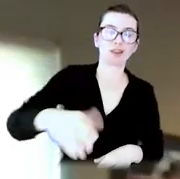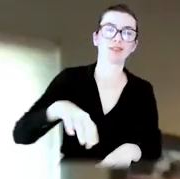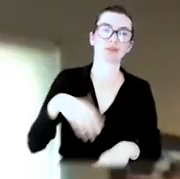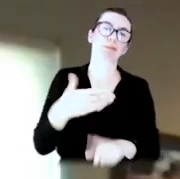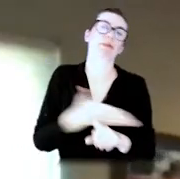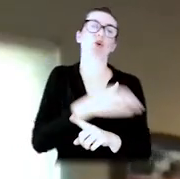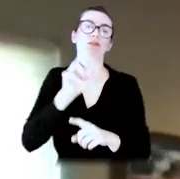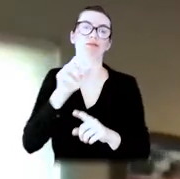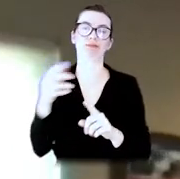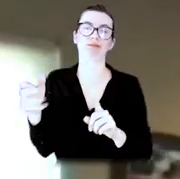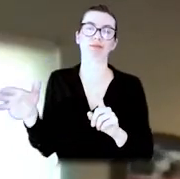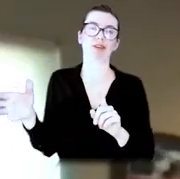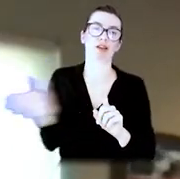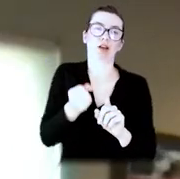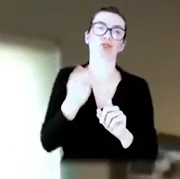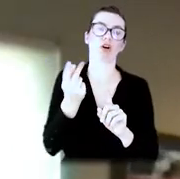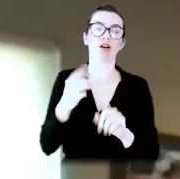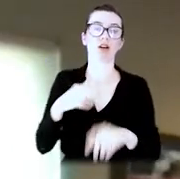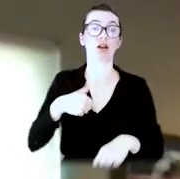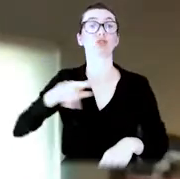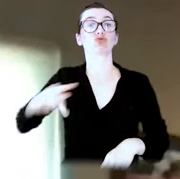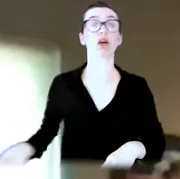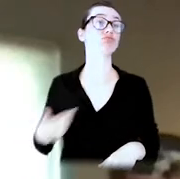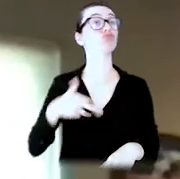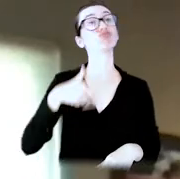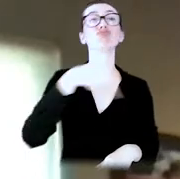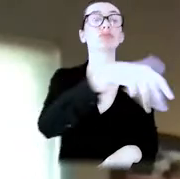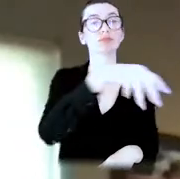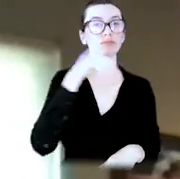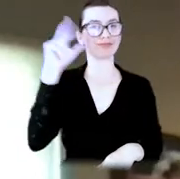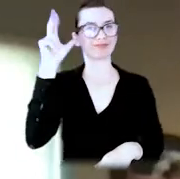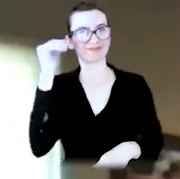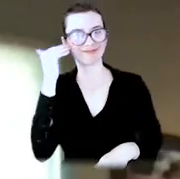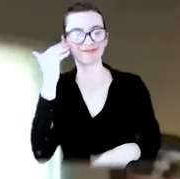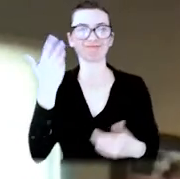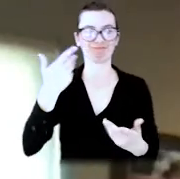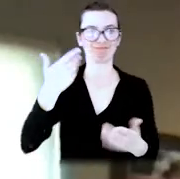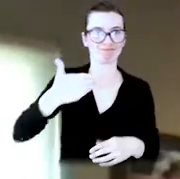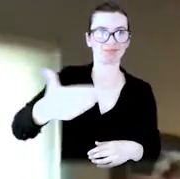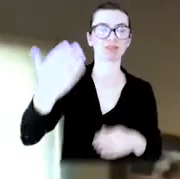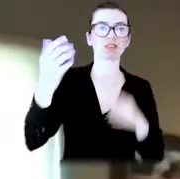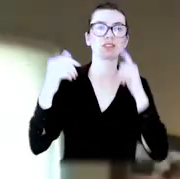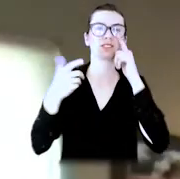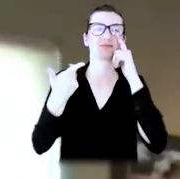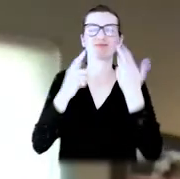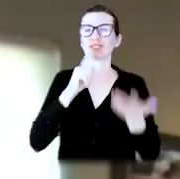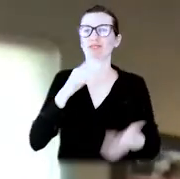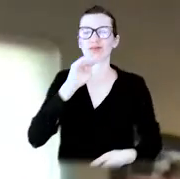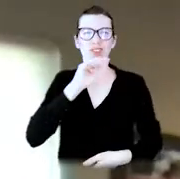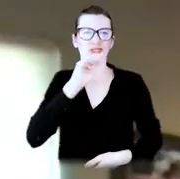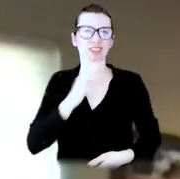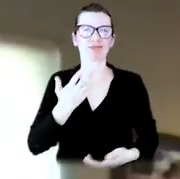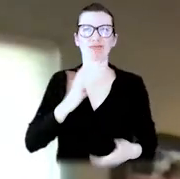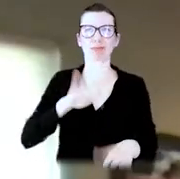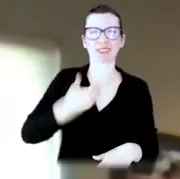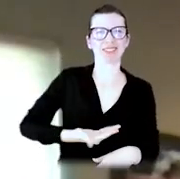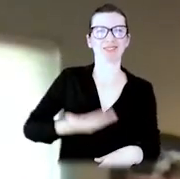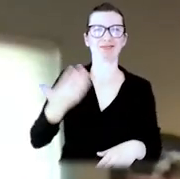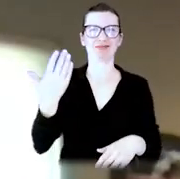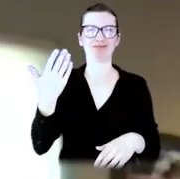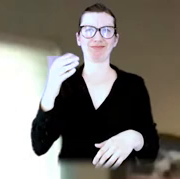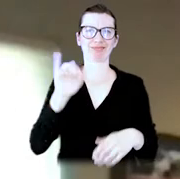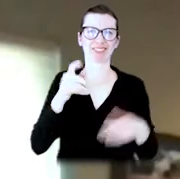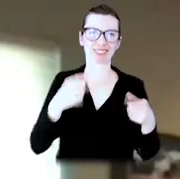I dropped him and I didn't hear him. And then, it's just a very frustrating and upsetting to have that happen.